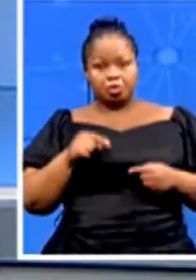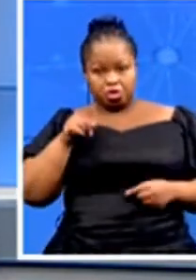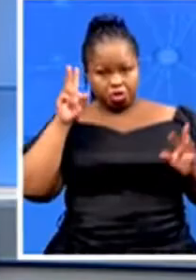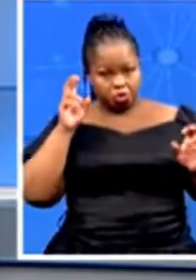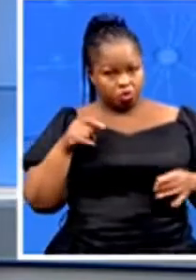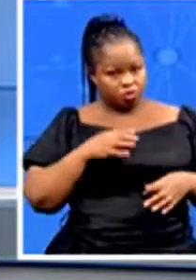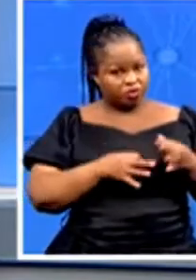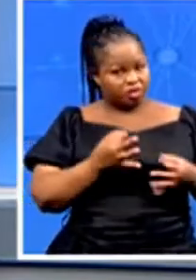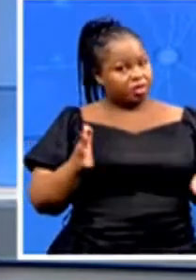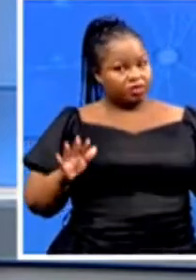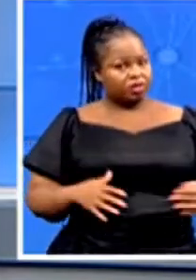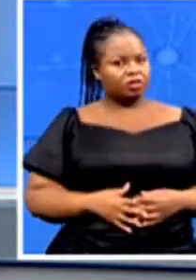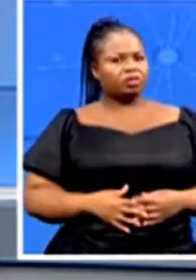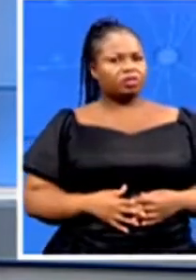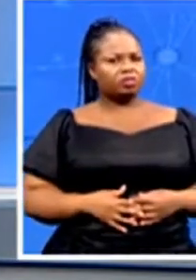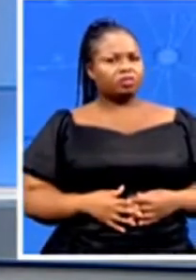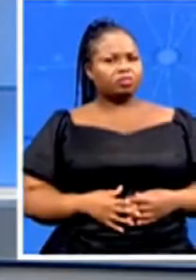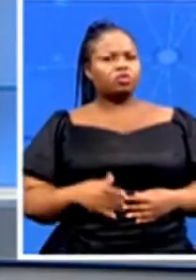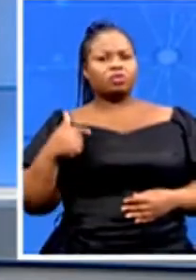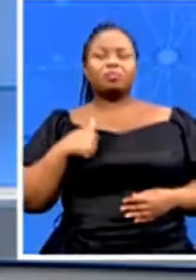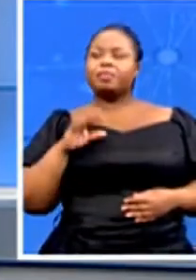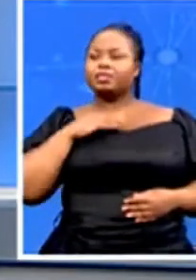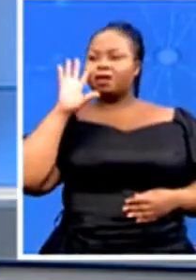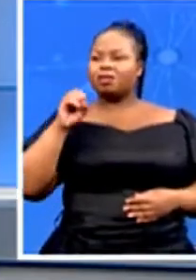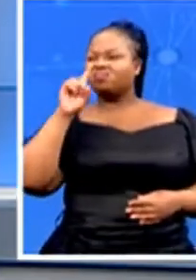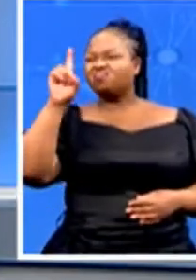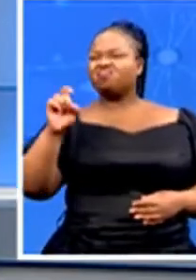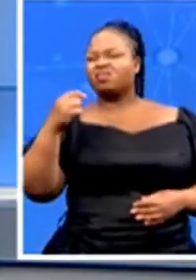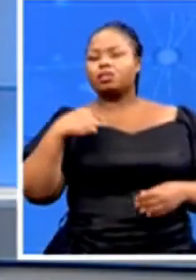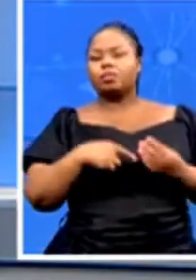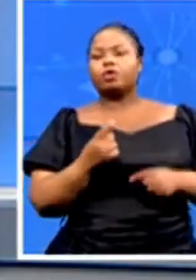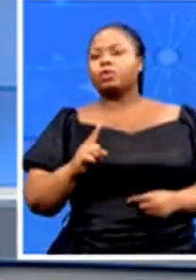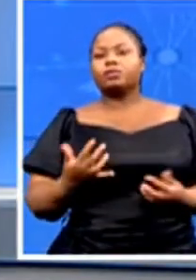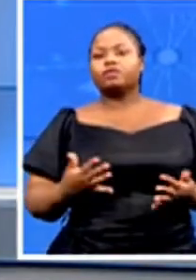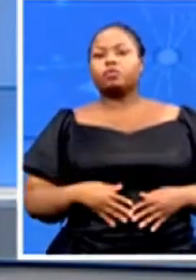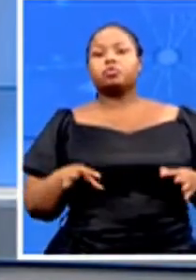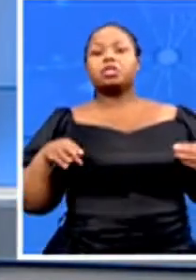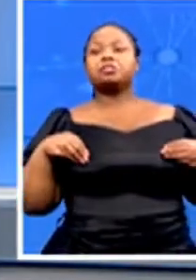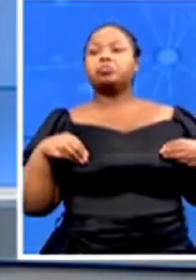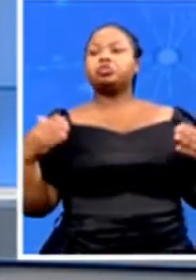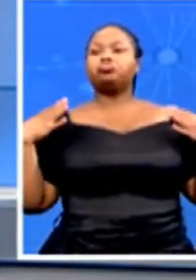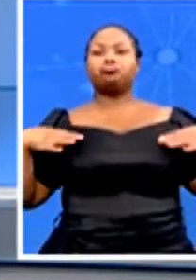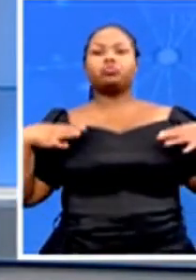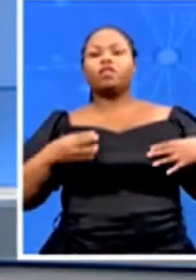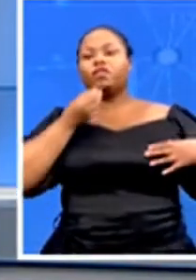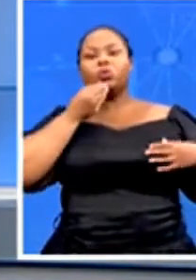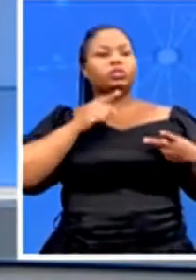it that I should be asking questions on, apart just from accepting T-shirts and food parcels?